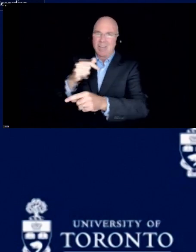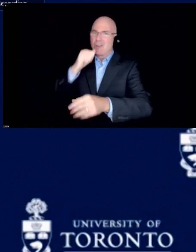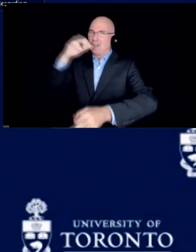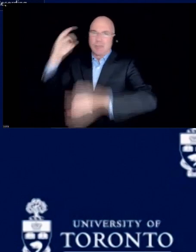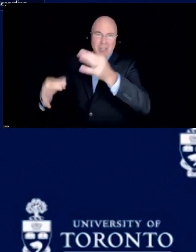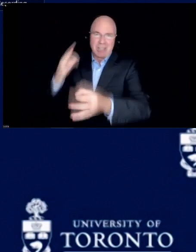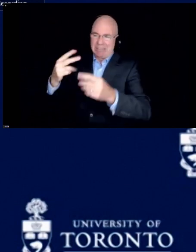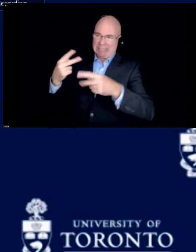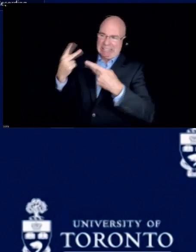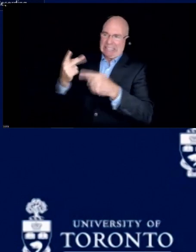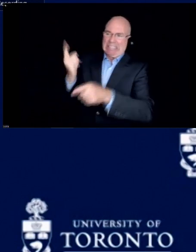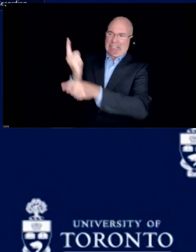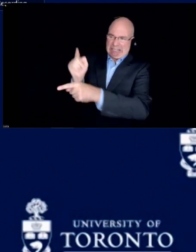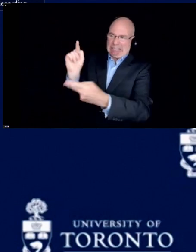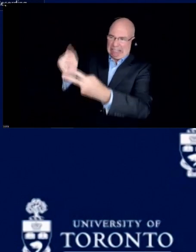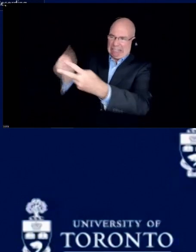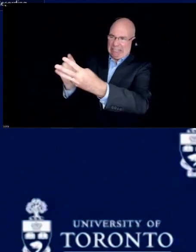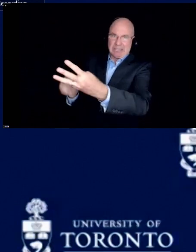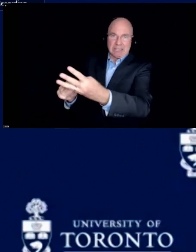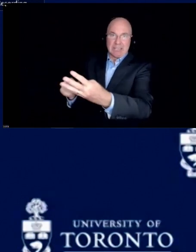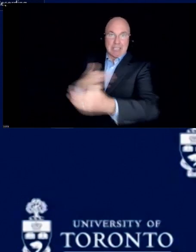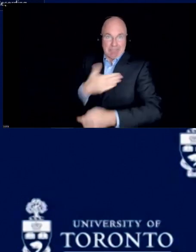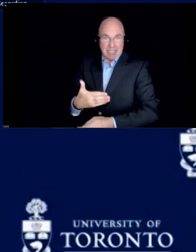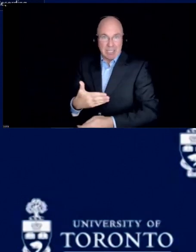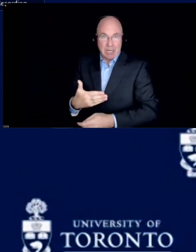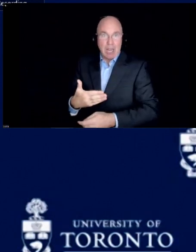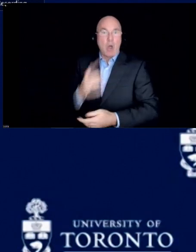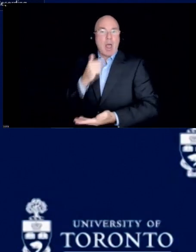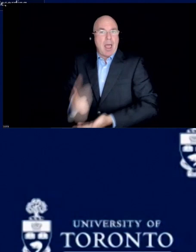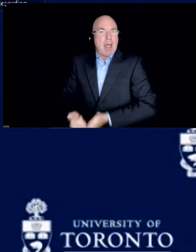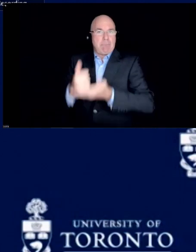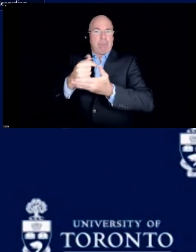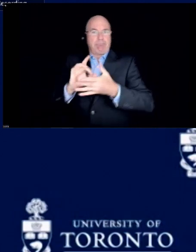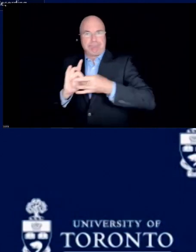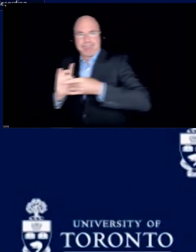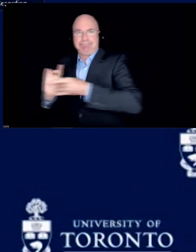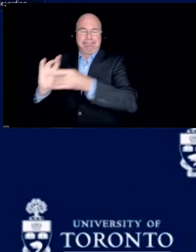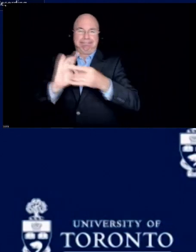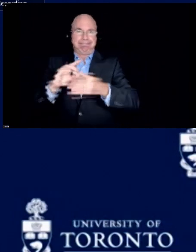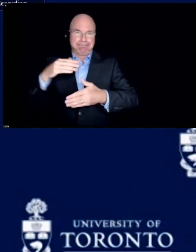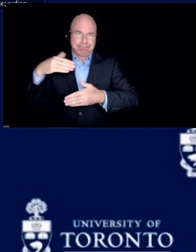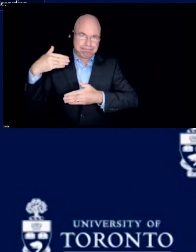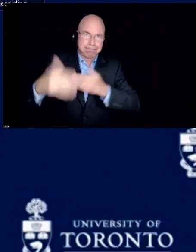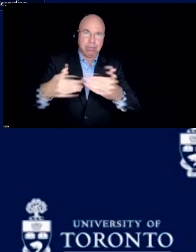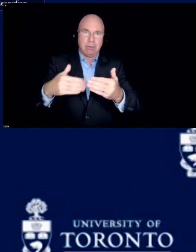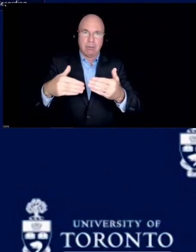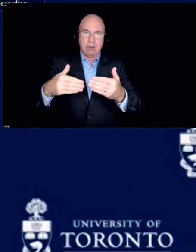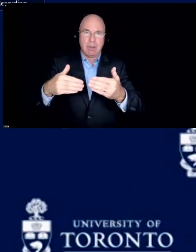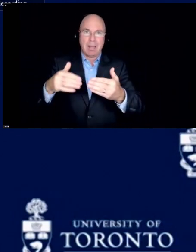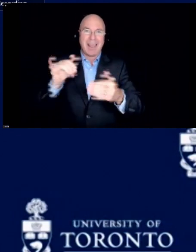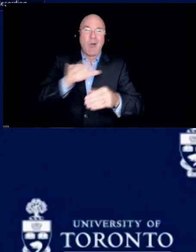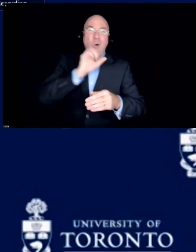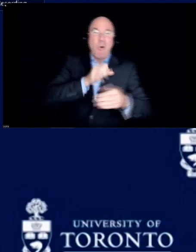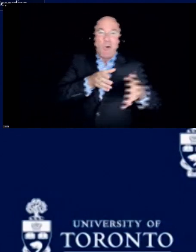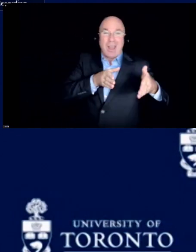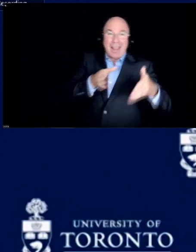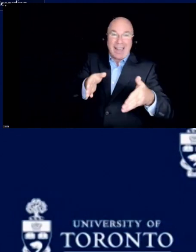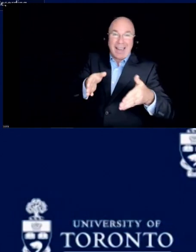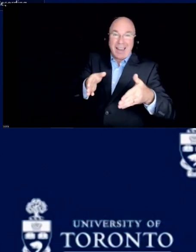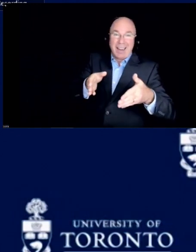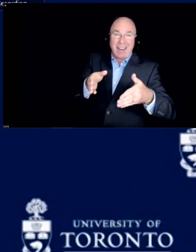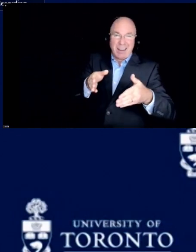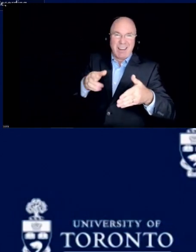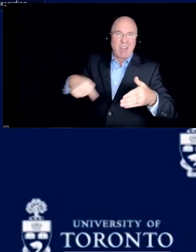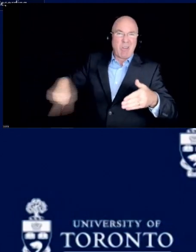the fulfillment that comes with lifting one another up, by recognizing that unlearning those things that diminish our common